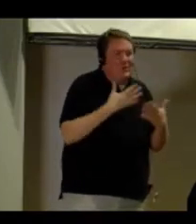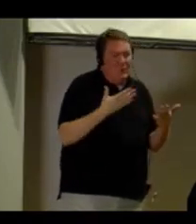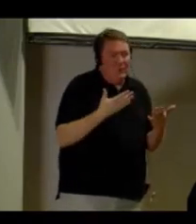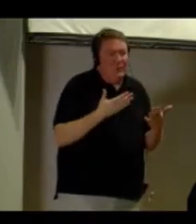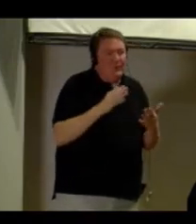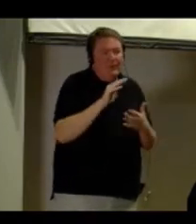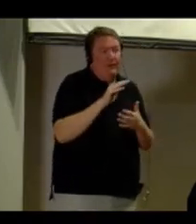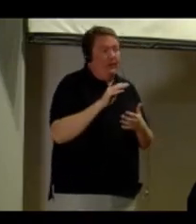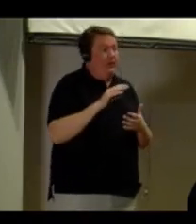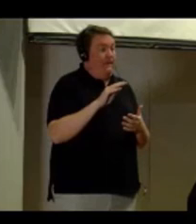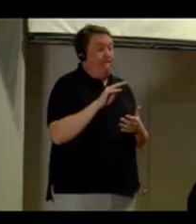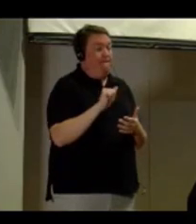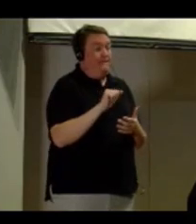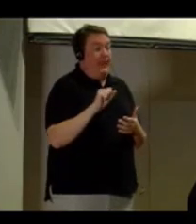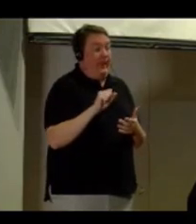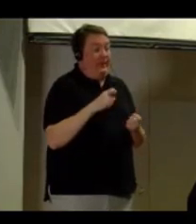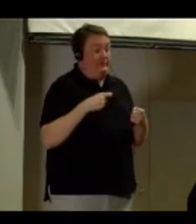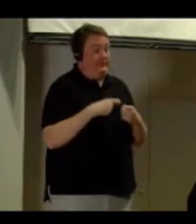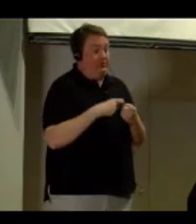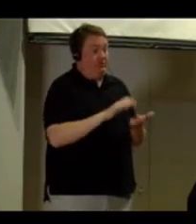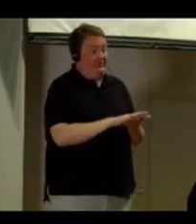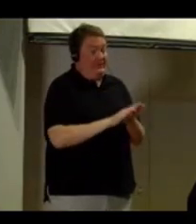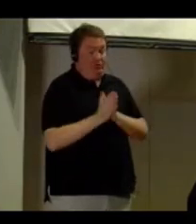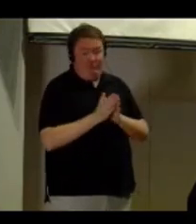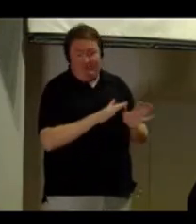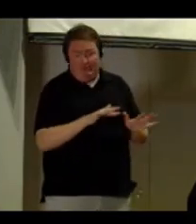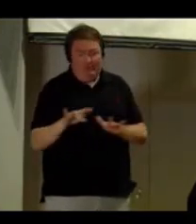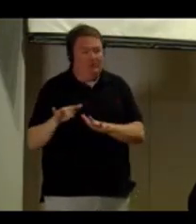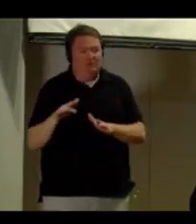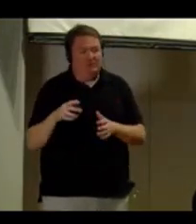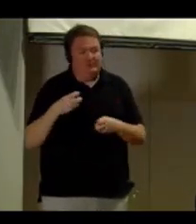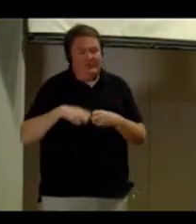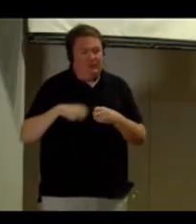mass digitization becomes more difficult.